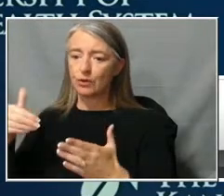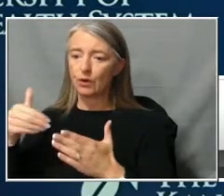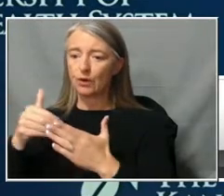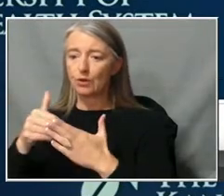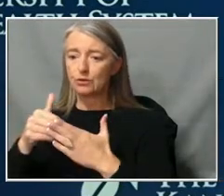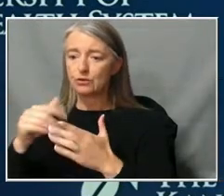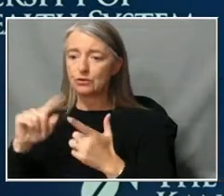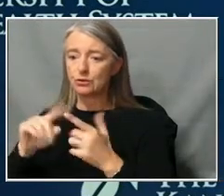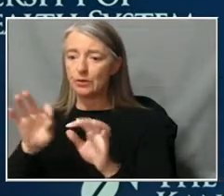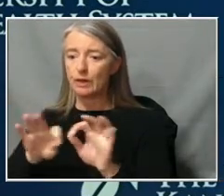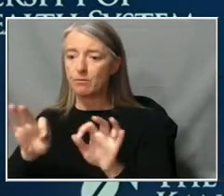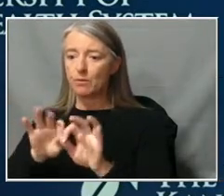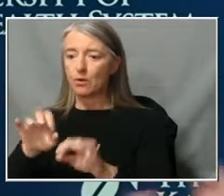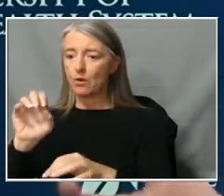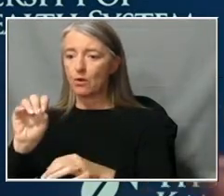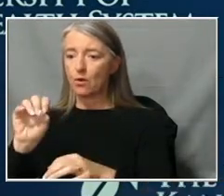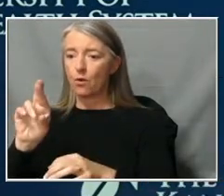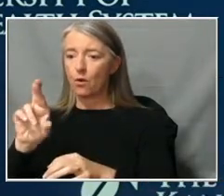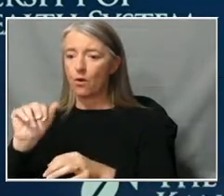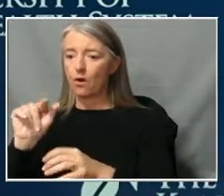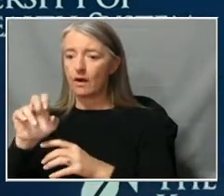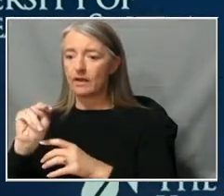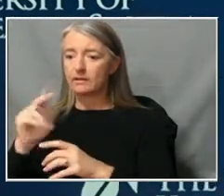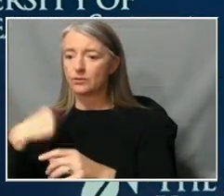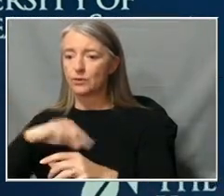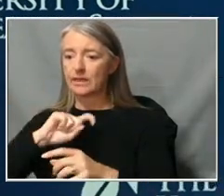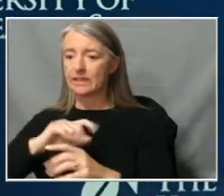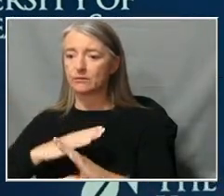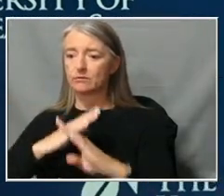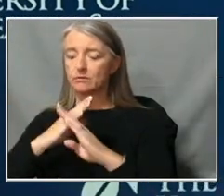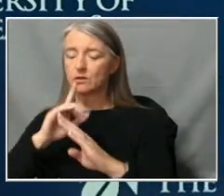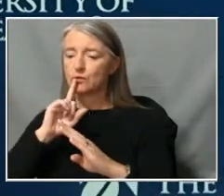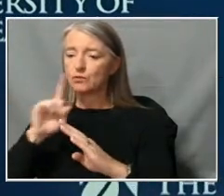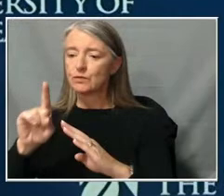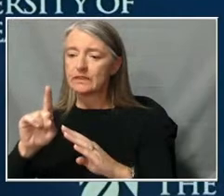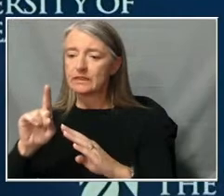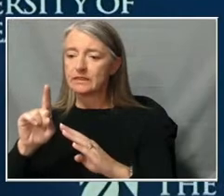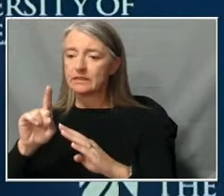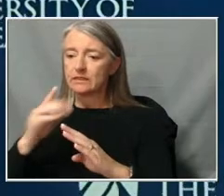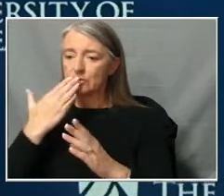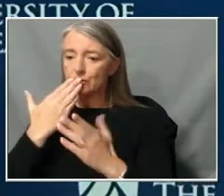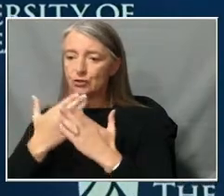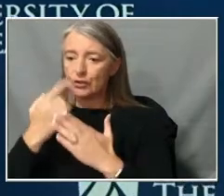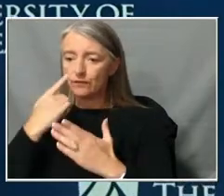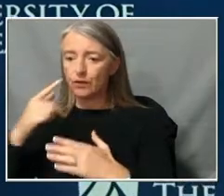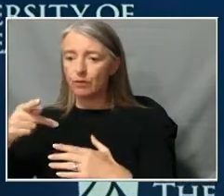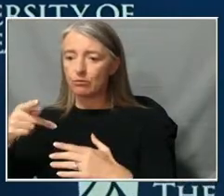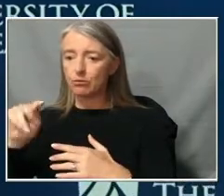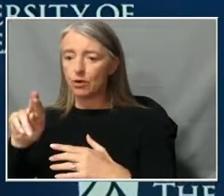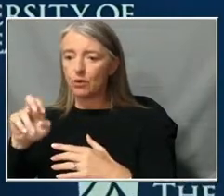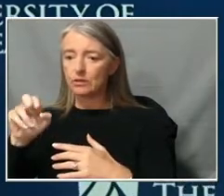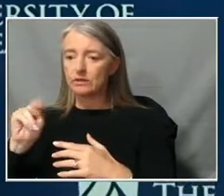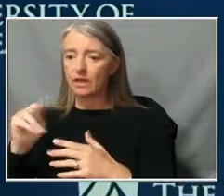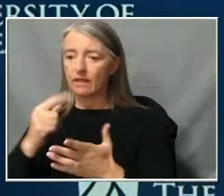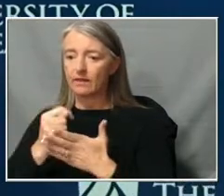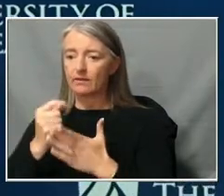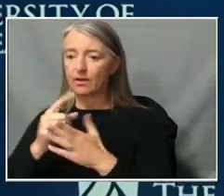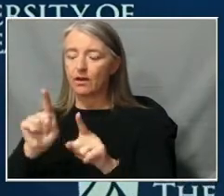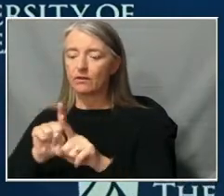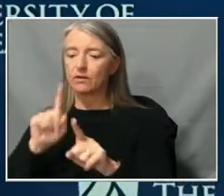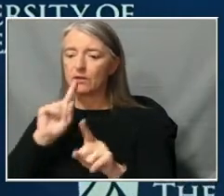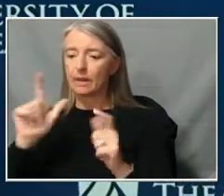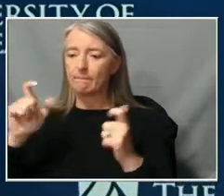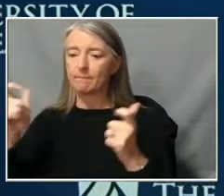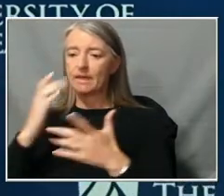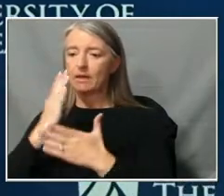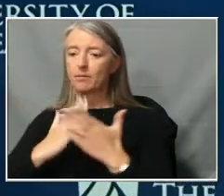important organs that we need to protect, as Dr. Hurtado said, are really good for proton therapy. Also, if we're treating a really big part of